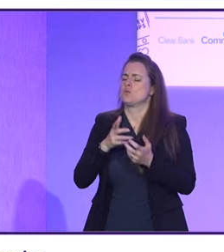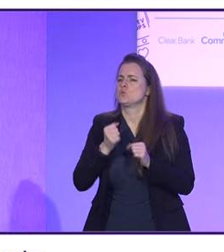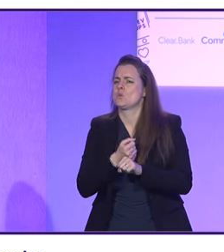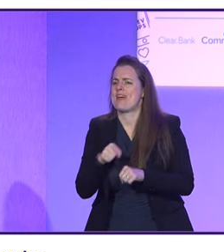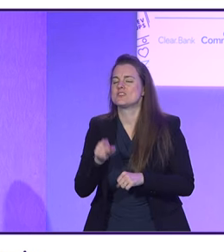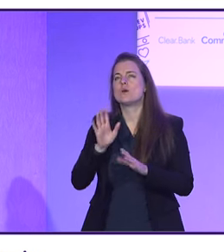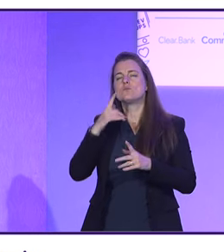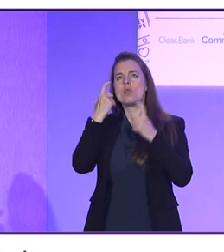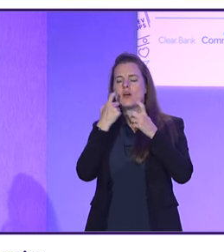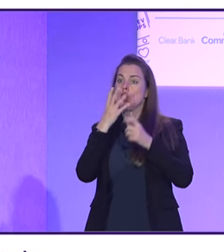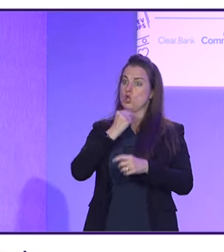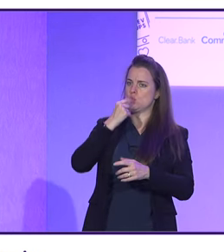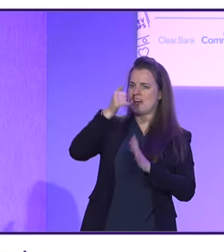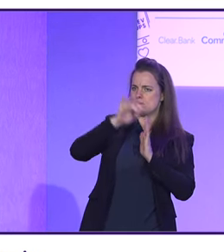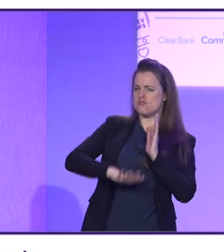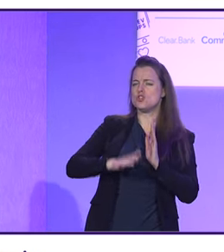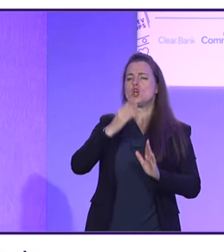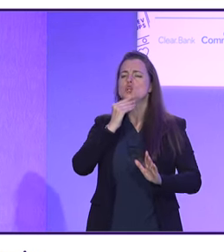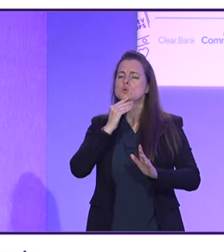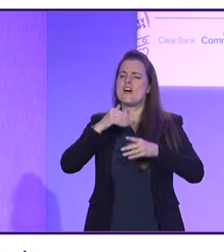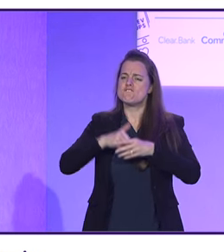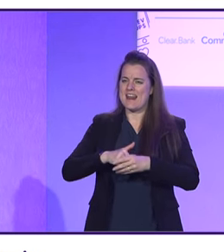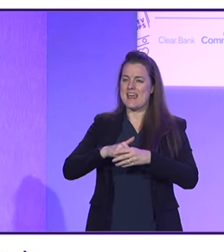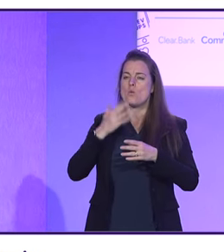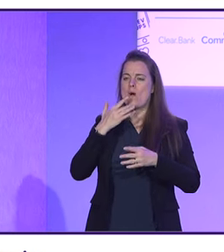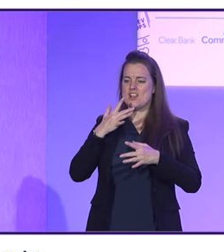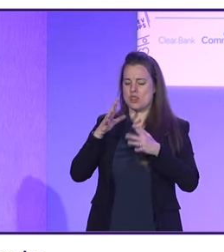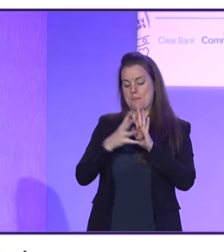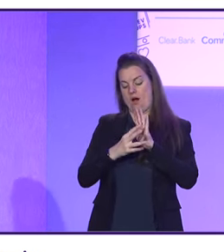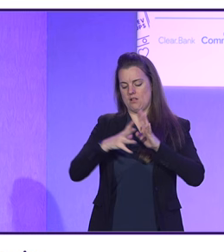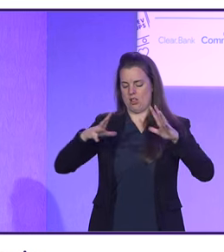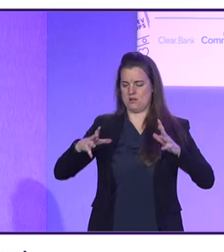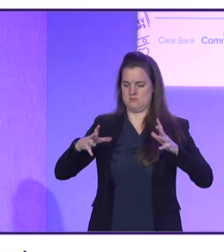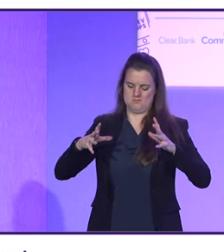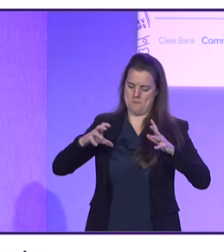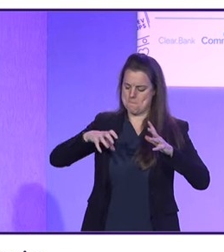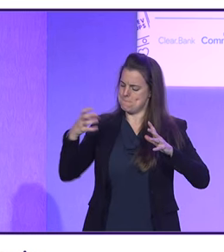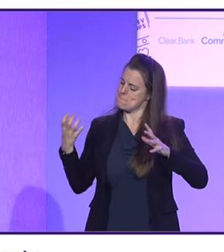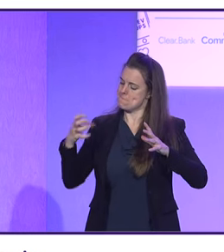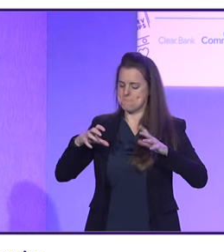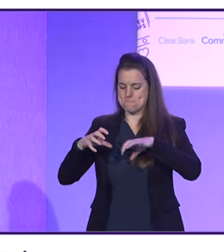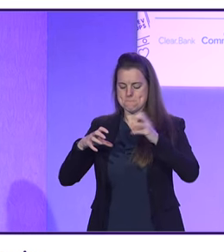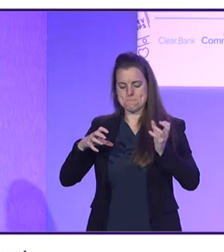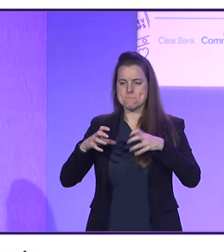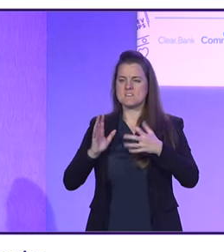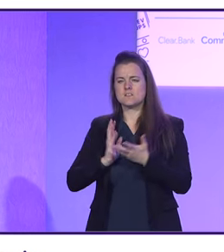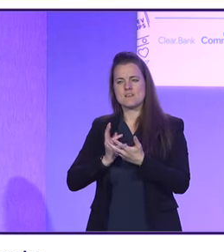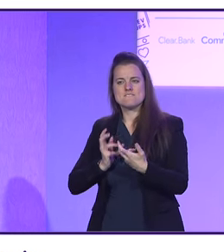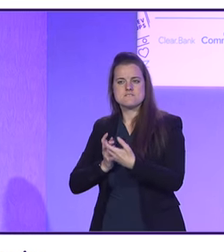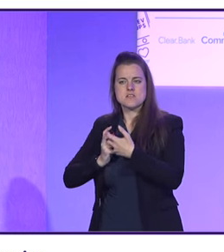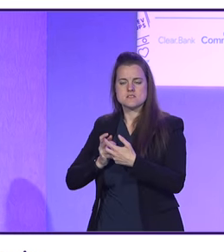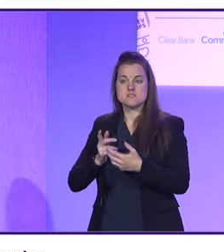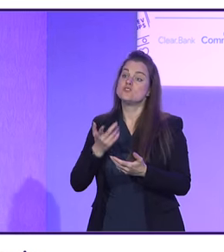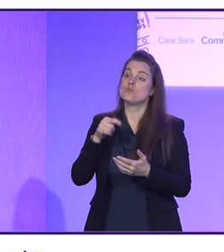is user-friendly and unified when you start to break apart the monolith? I mean, we have this conversation in software all the time, right? Same thing goes. This